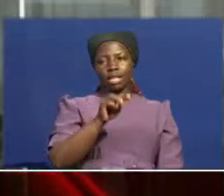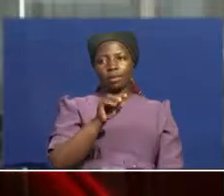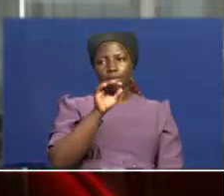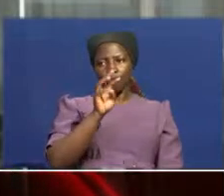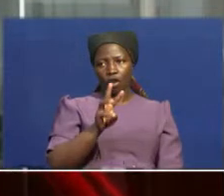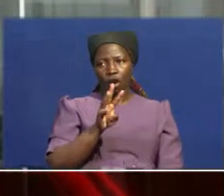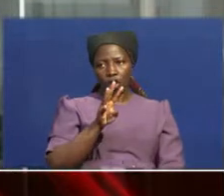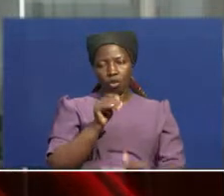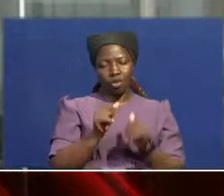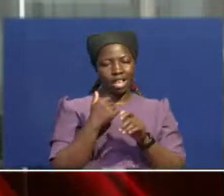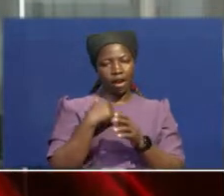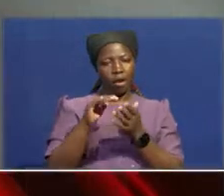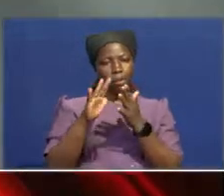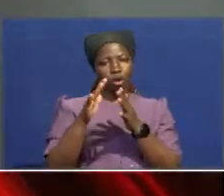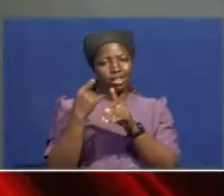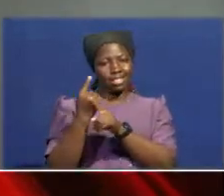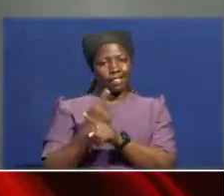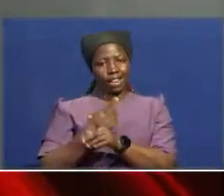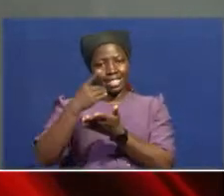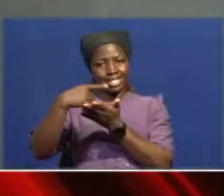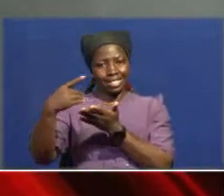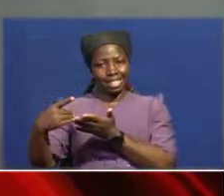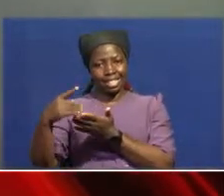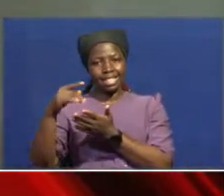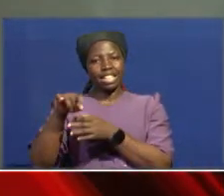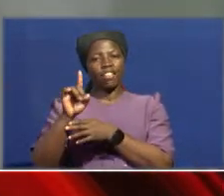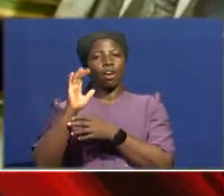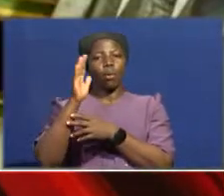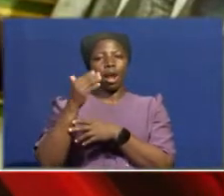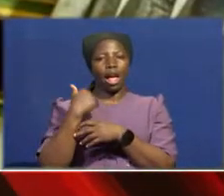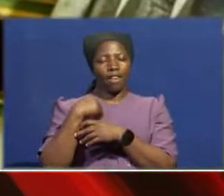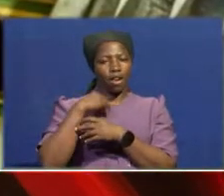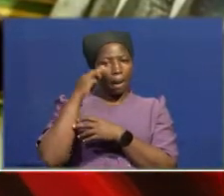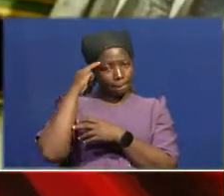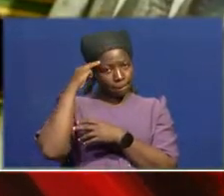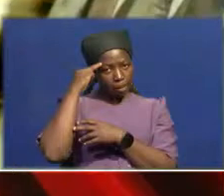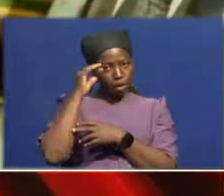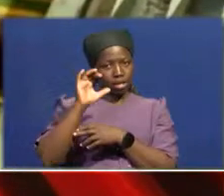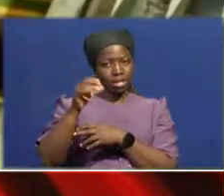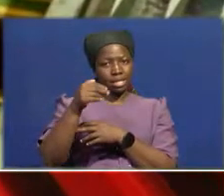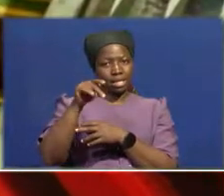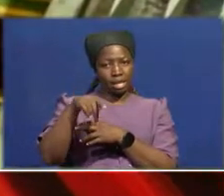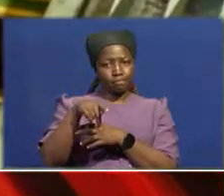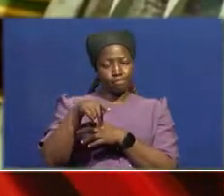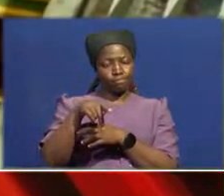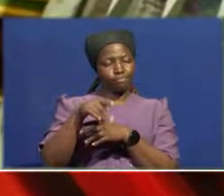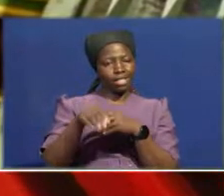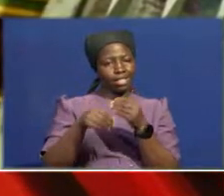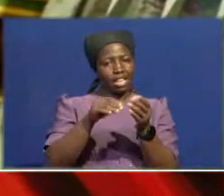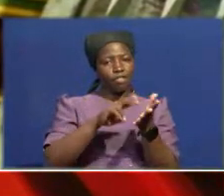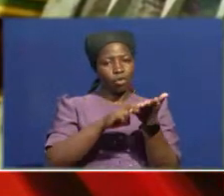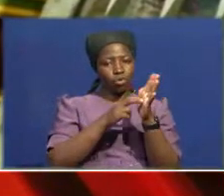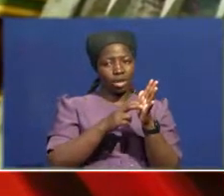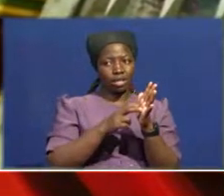more customized designs, Samsung will take advantage of having memory chips chip contract.